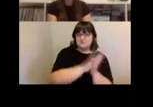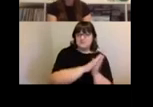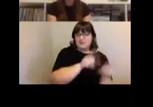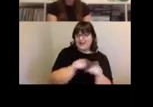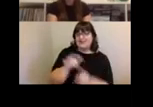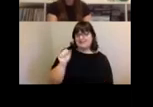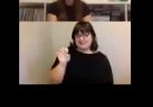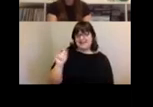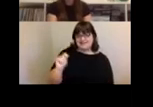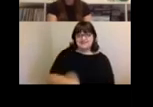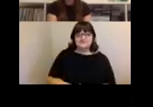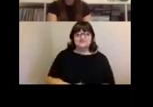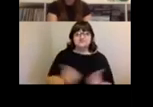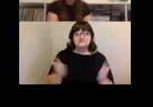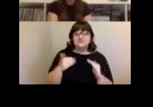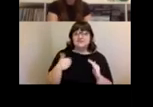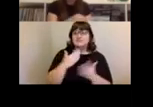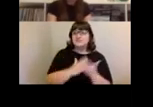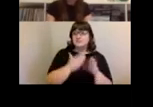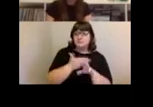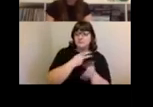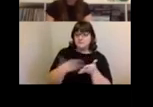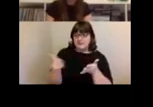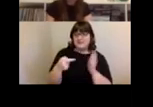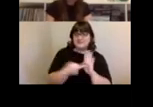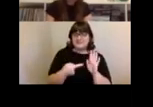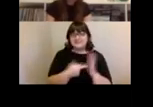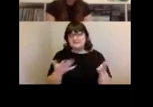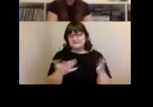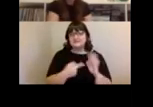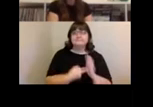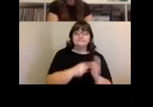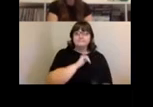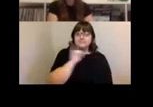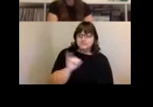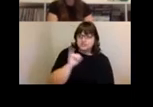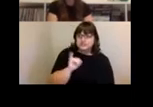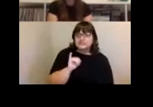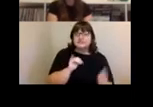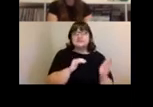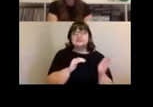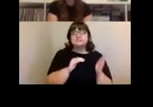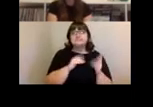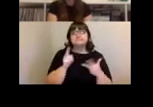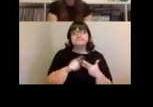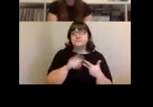prepaid expenses, which is including insurance to, our website,